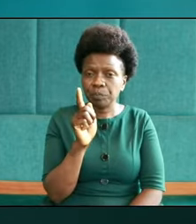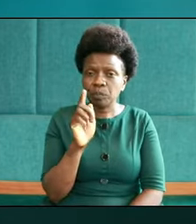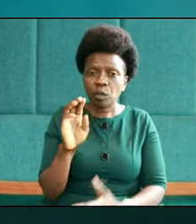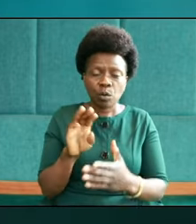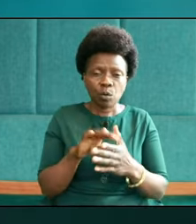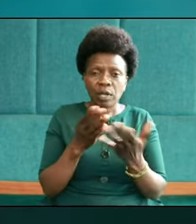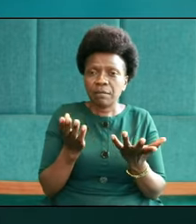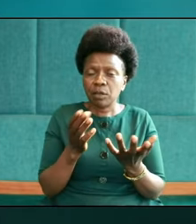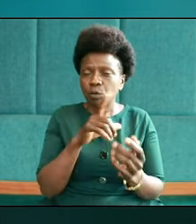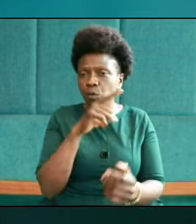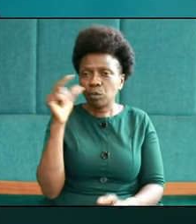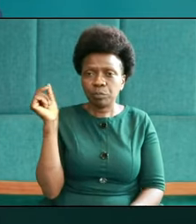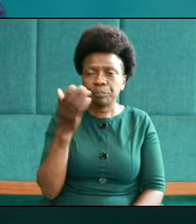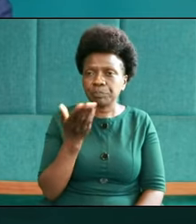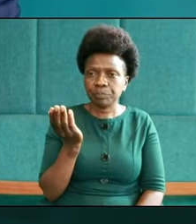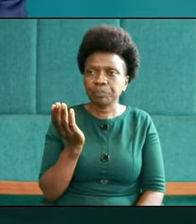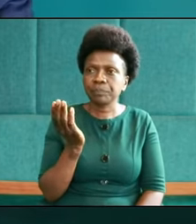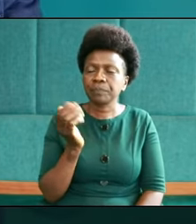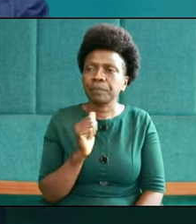wherever you go.